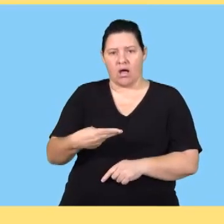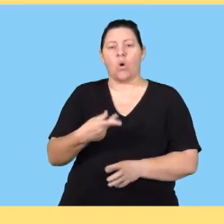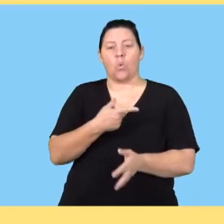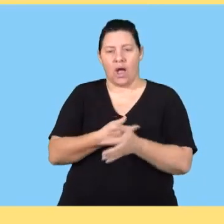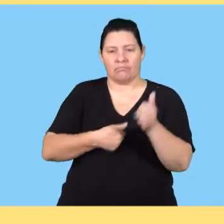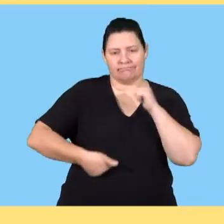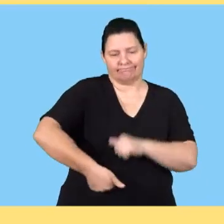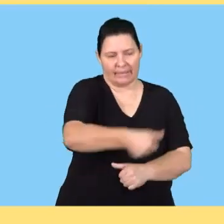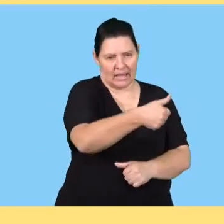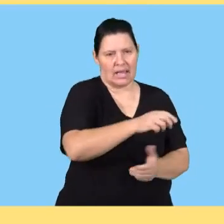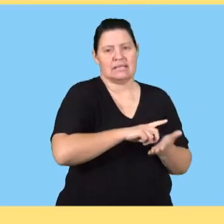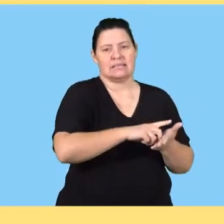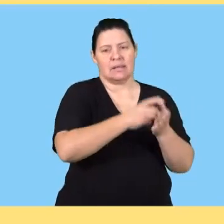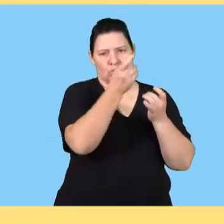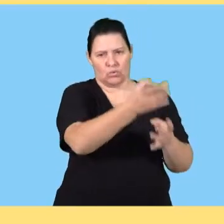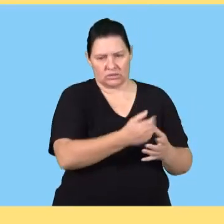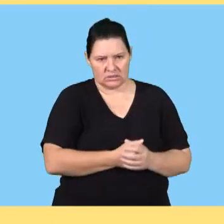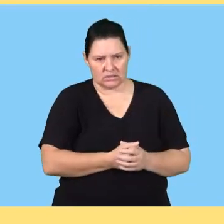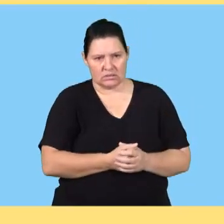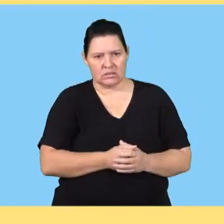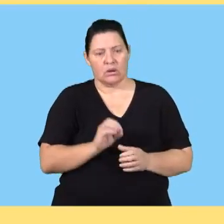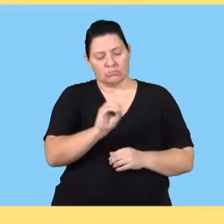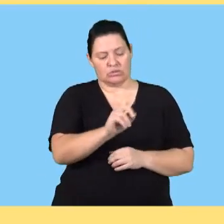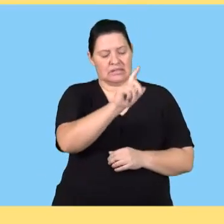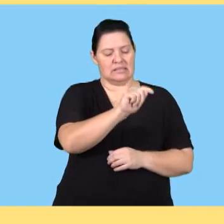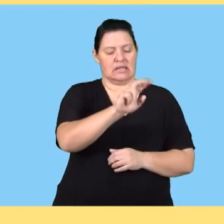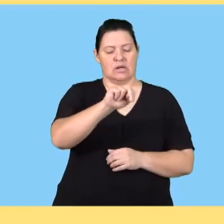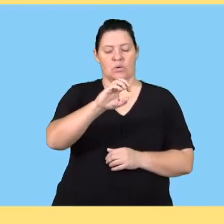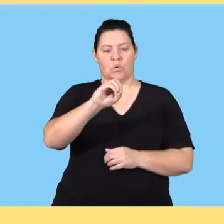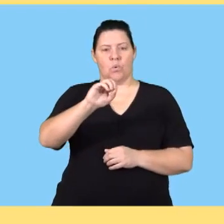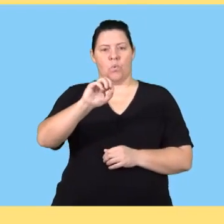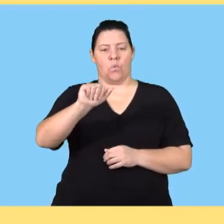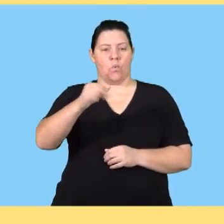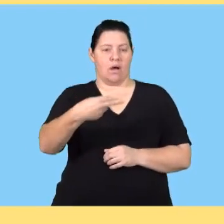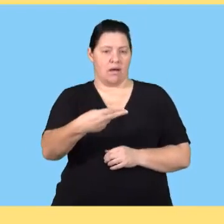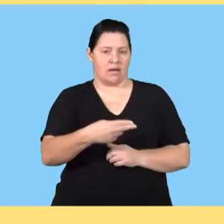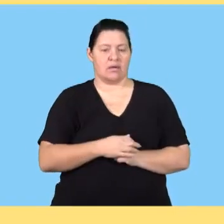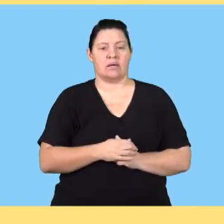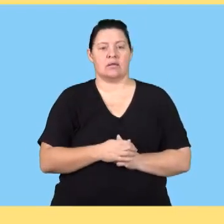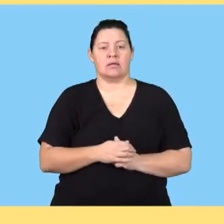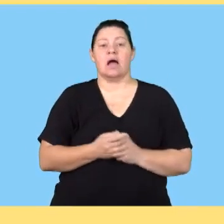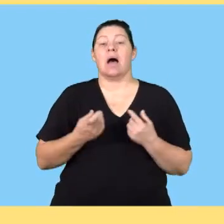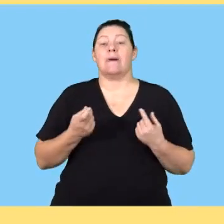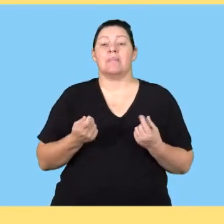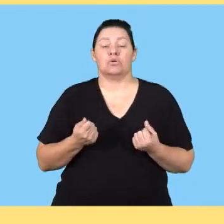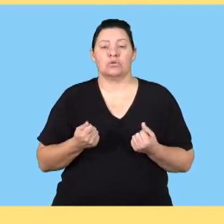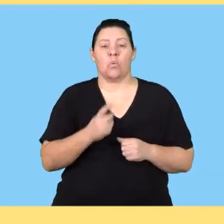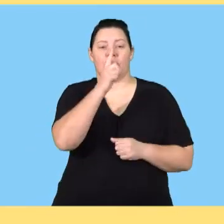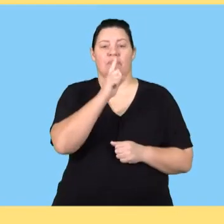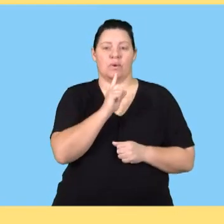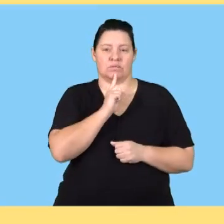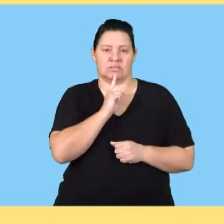was returned with a debit note. I'll come here. I have my T. Noah. And then the amount